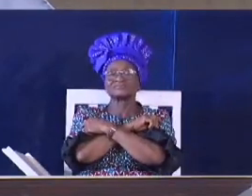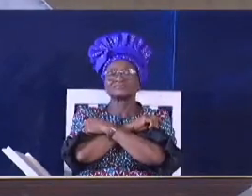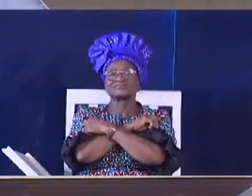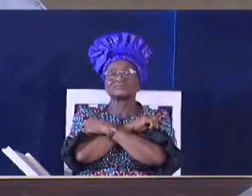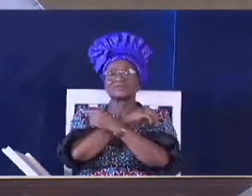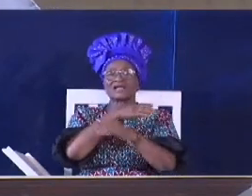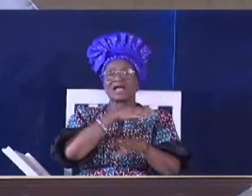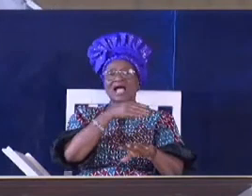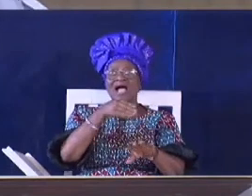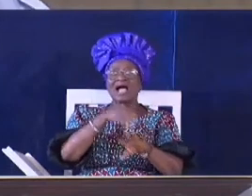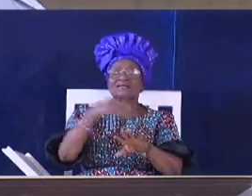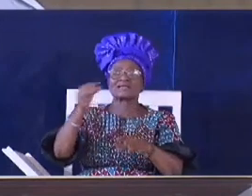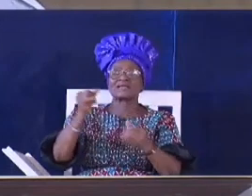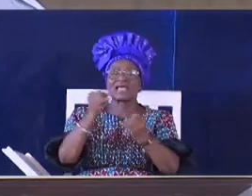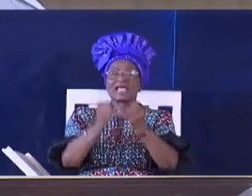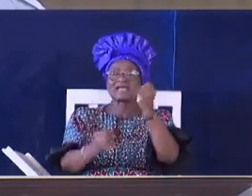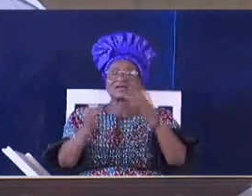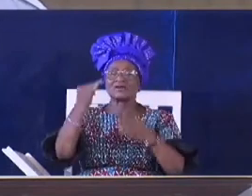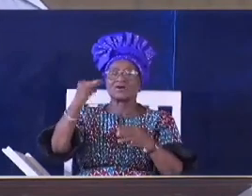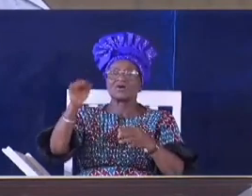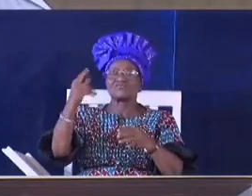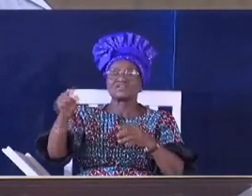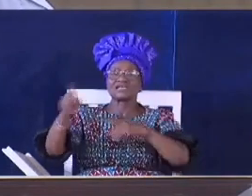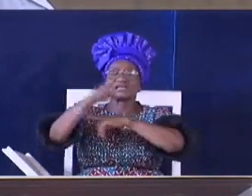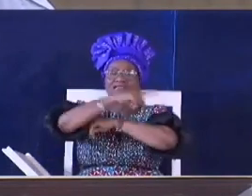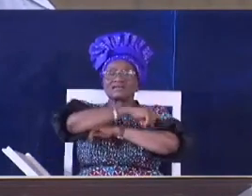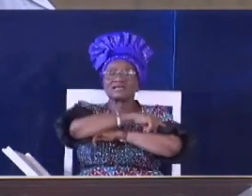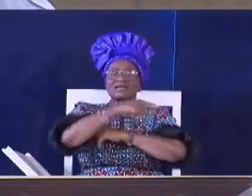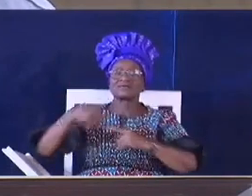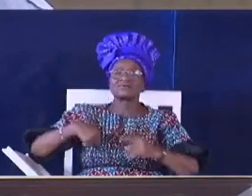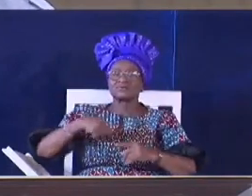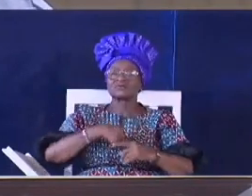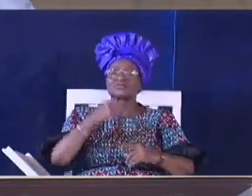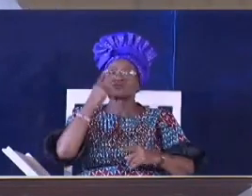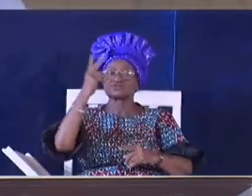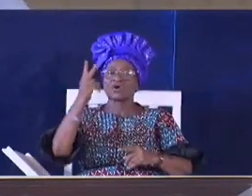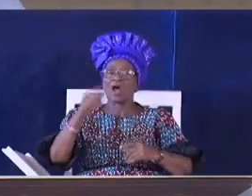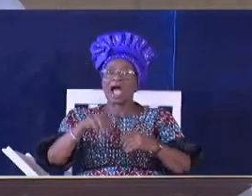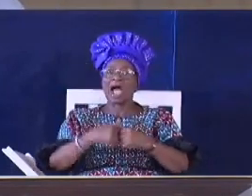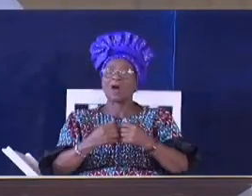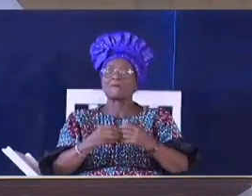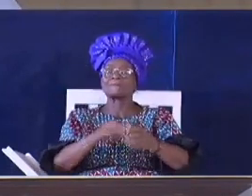At the end of the day, we saw how mighty our God is.